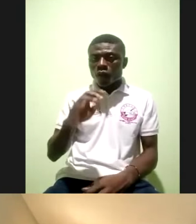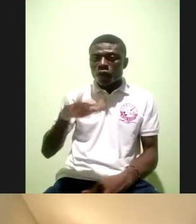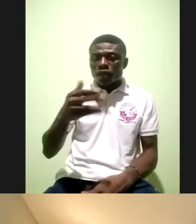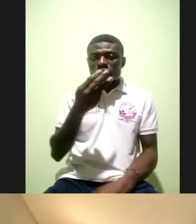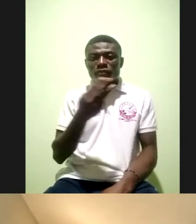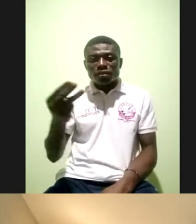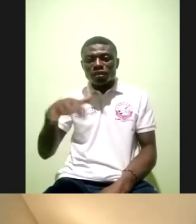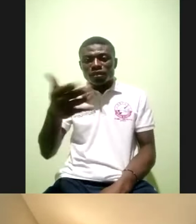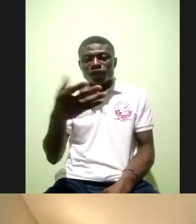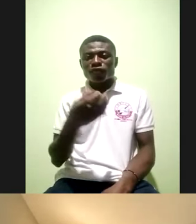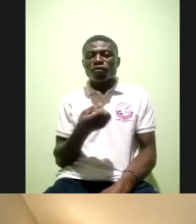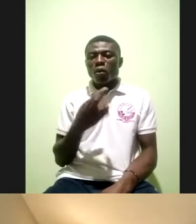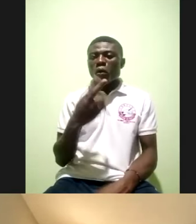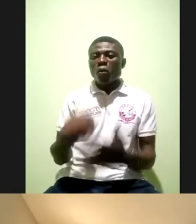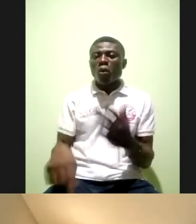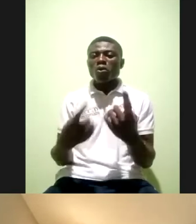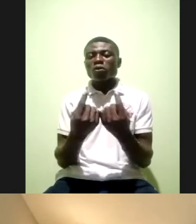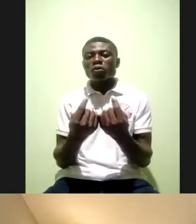participants?